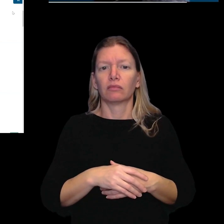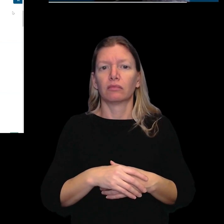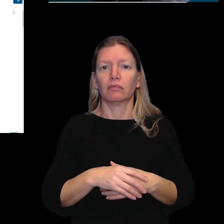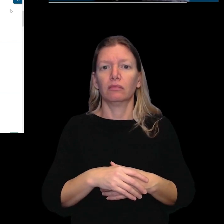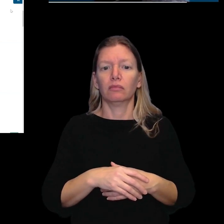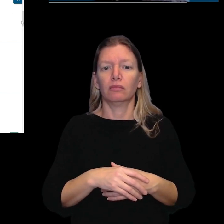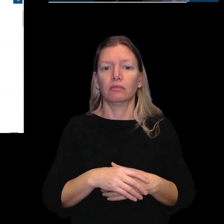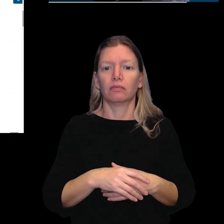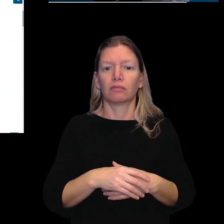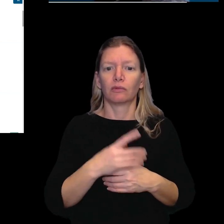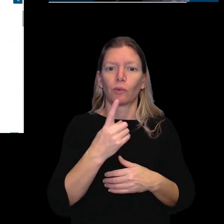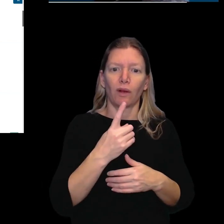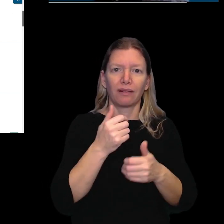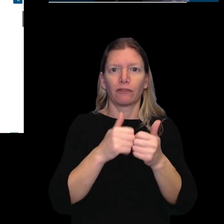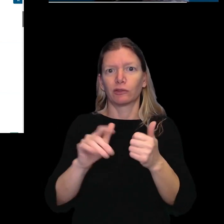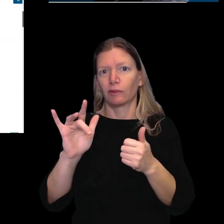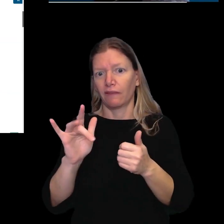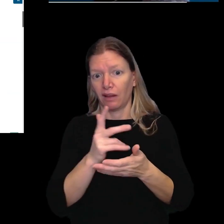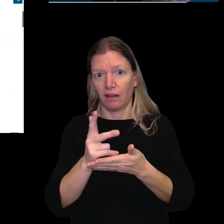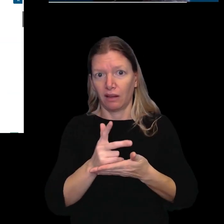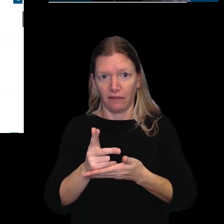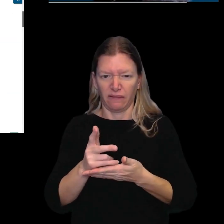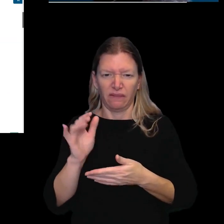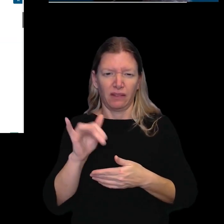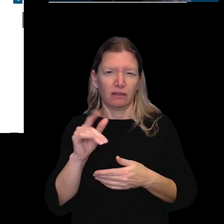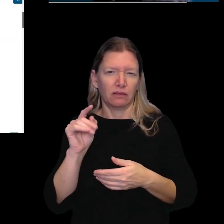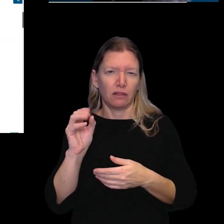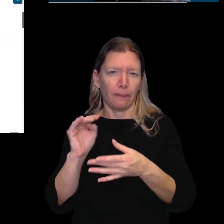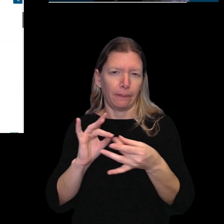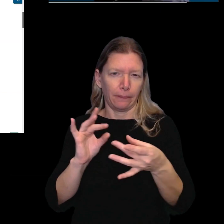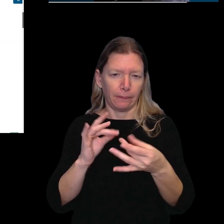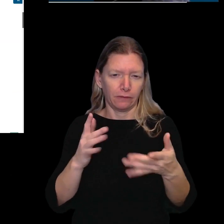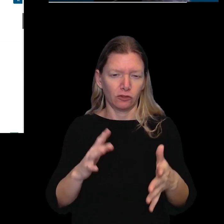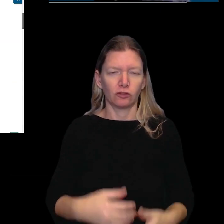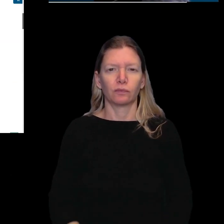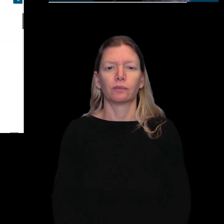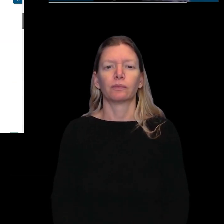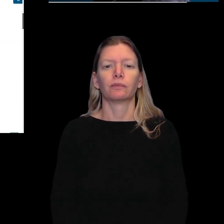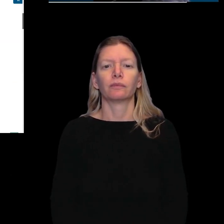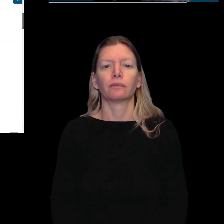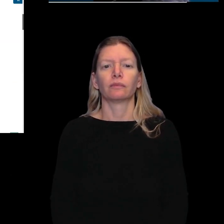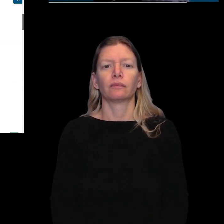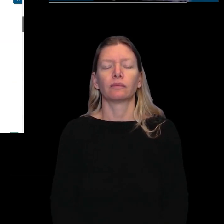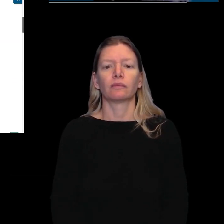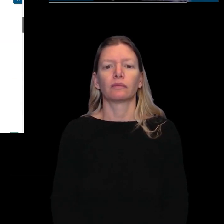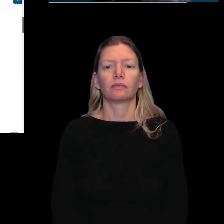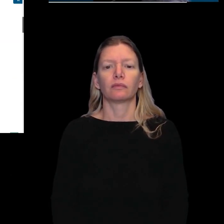lot information with the ratio with the every 25 additional thing that Tom